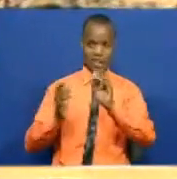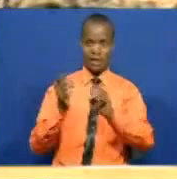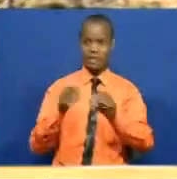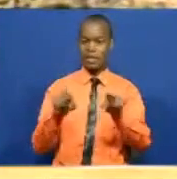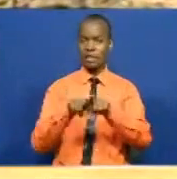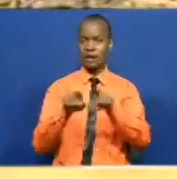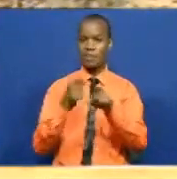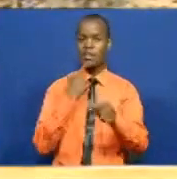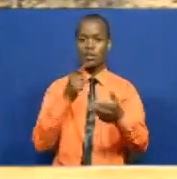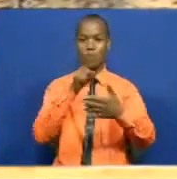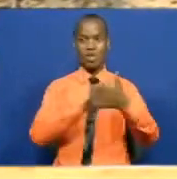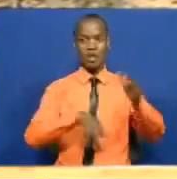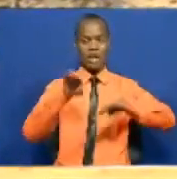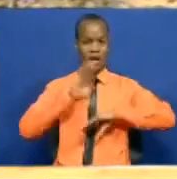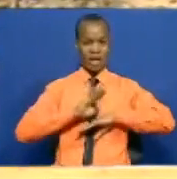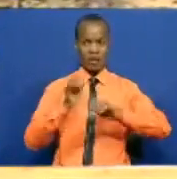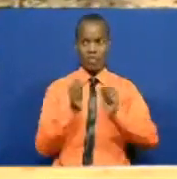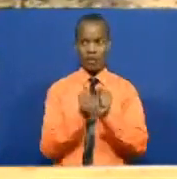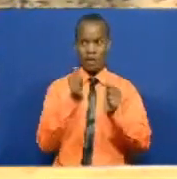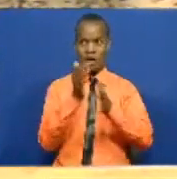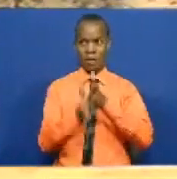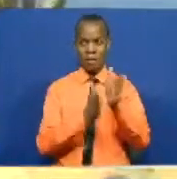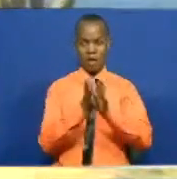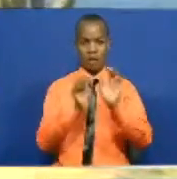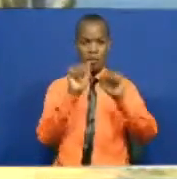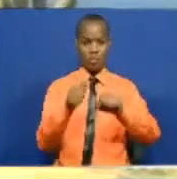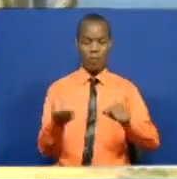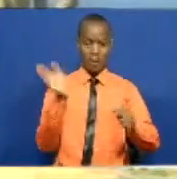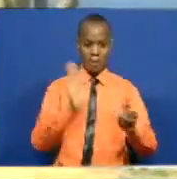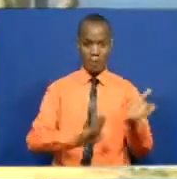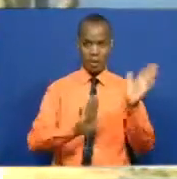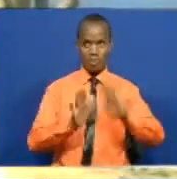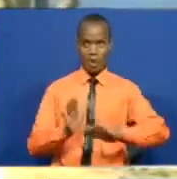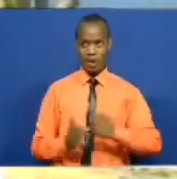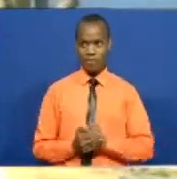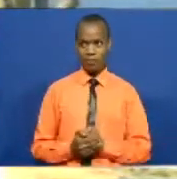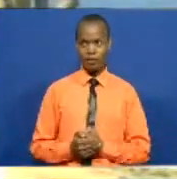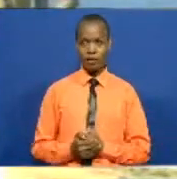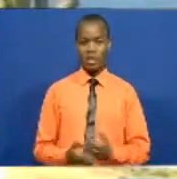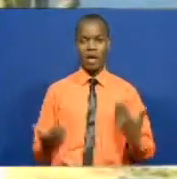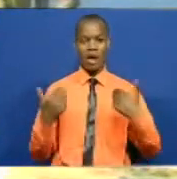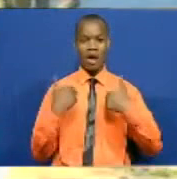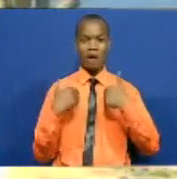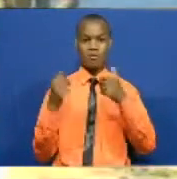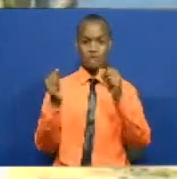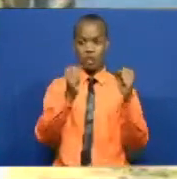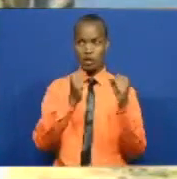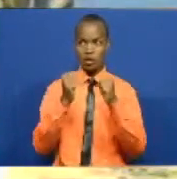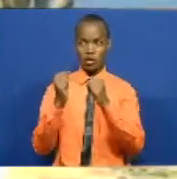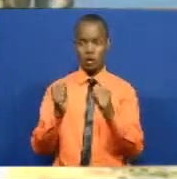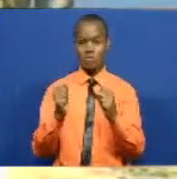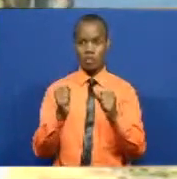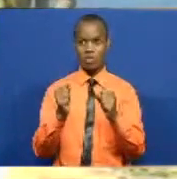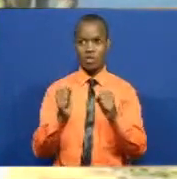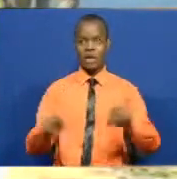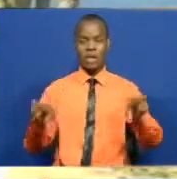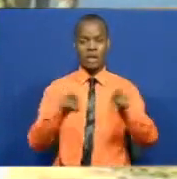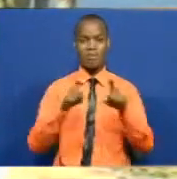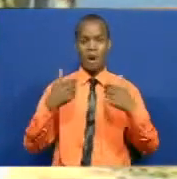expressed satisfaction with progress of the ongoing renovation. They've put a very strong base. They've also put a